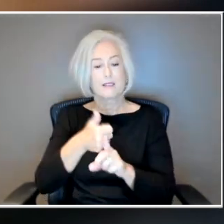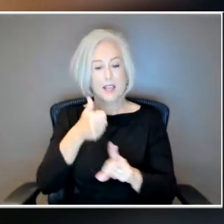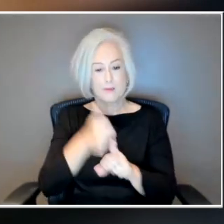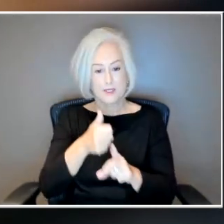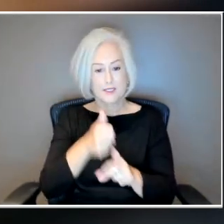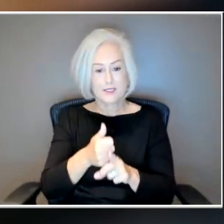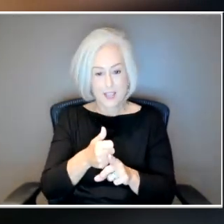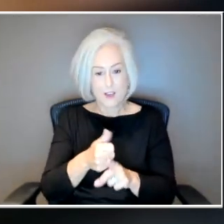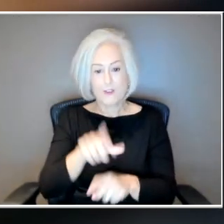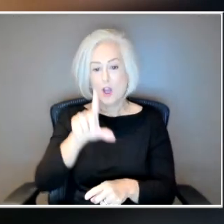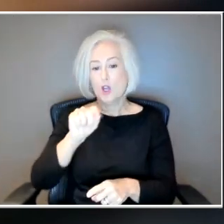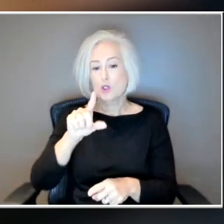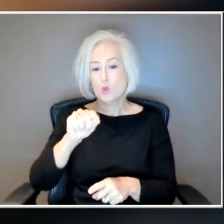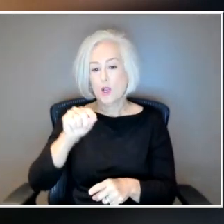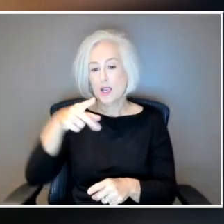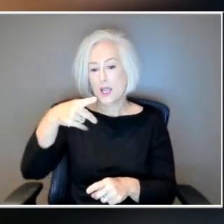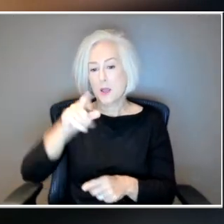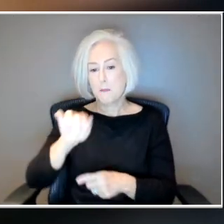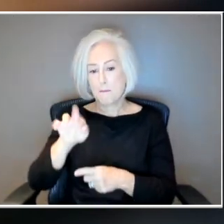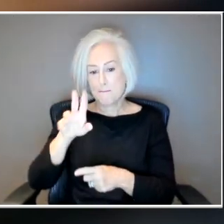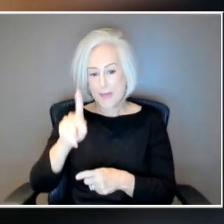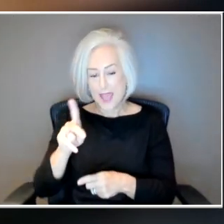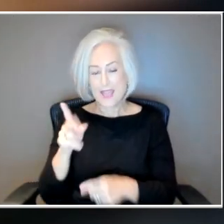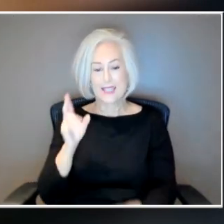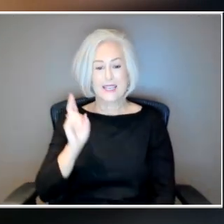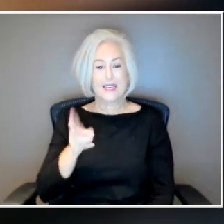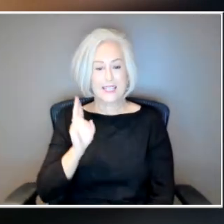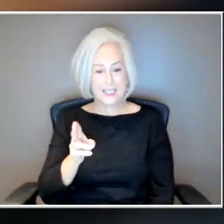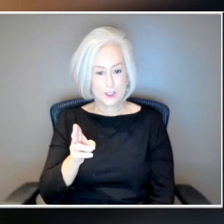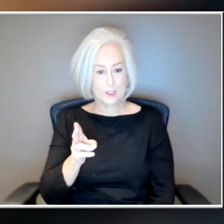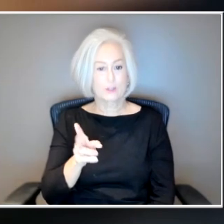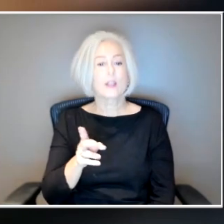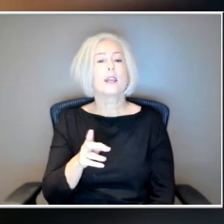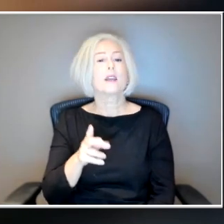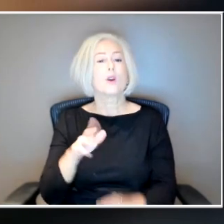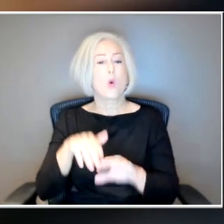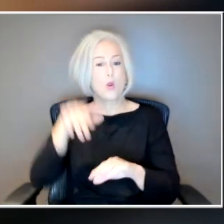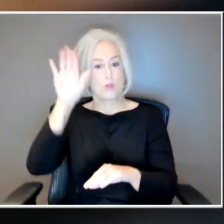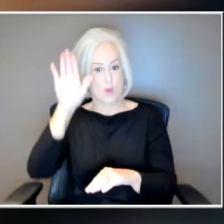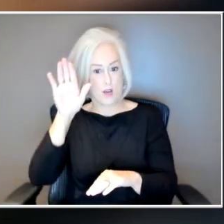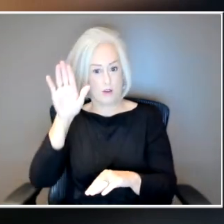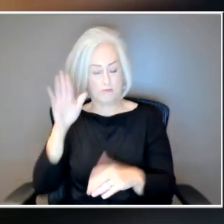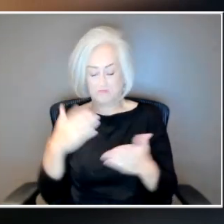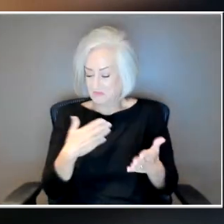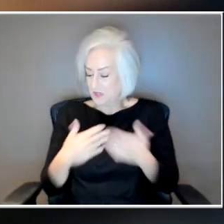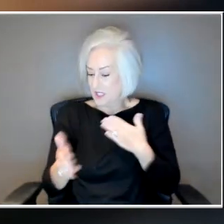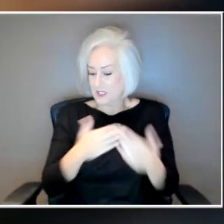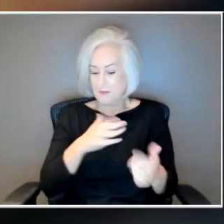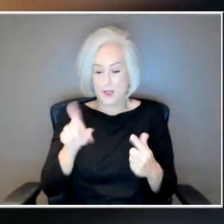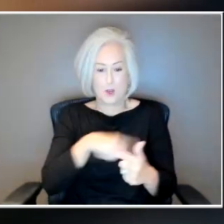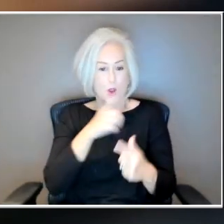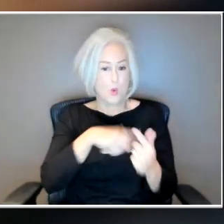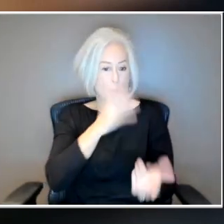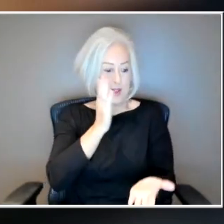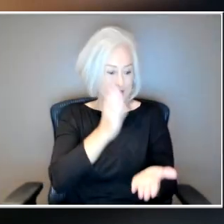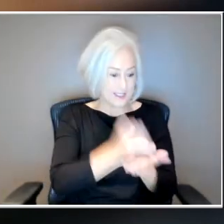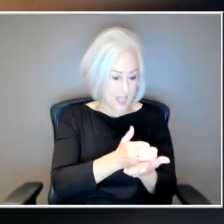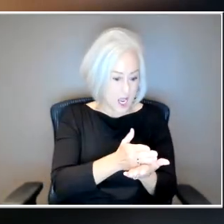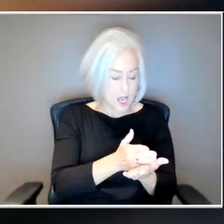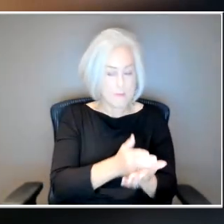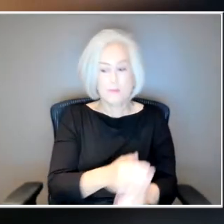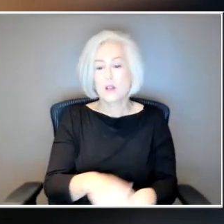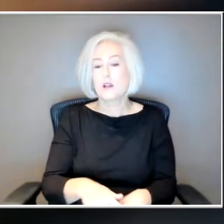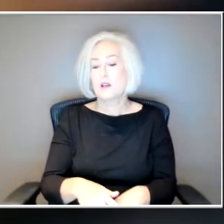more is eligible. And there's no limit on when somebody quit smoking, meaning how many years ago they